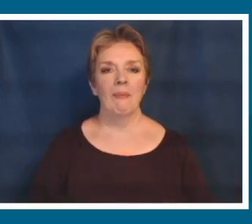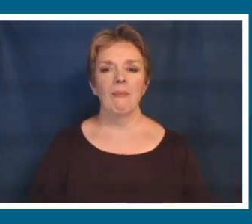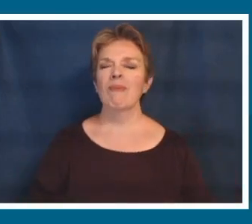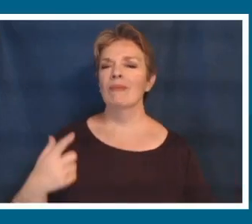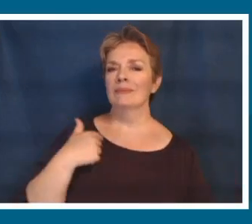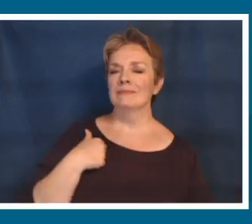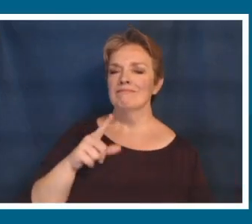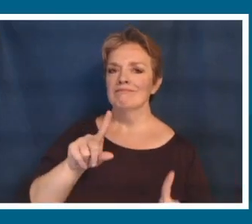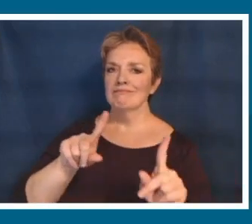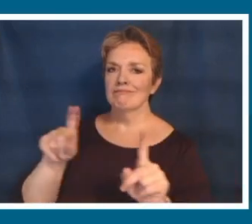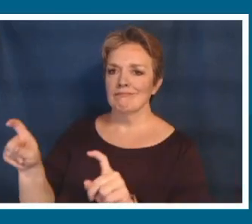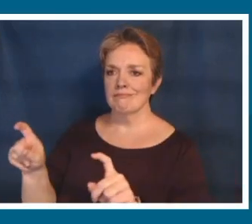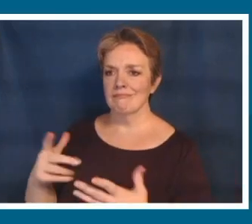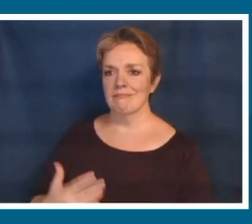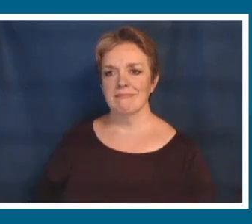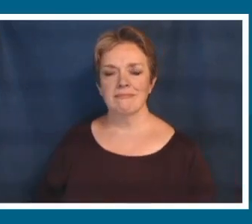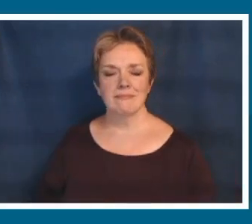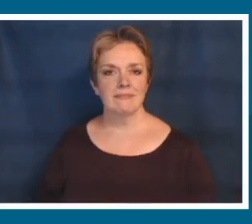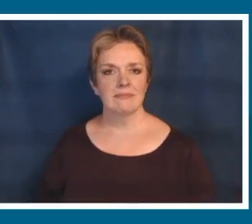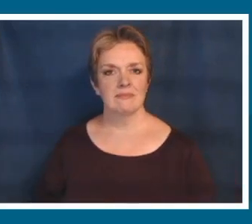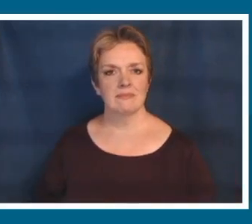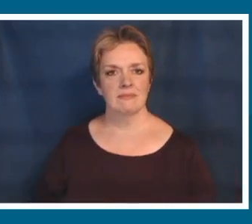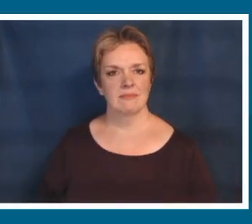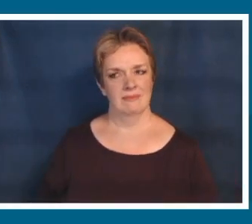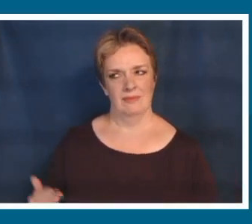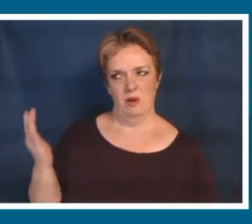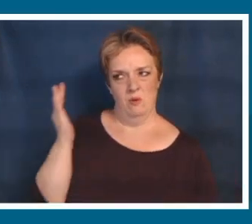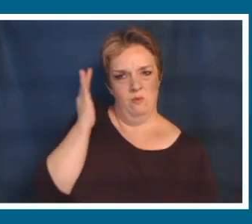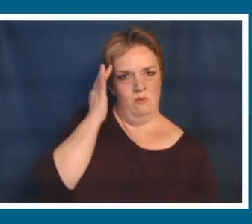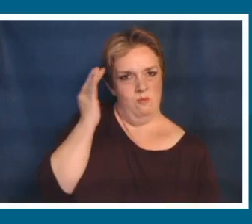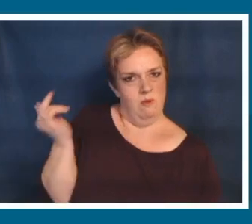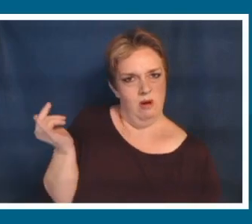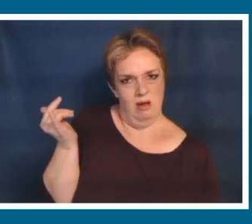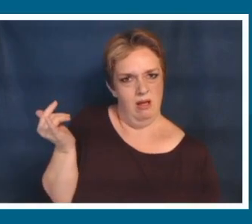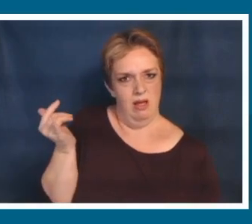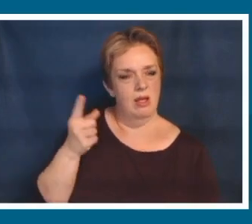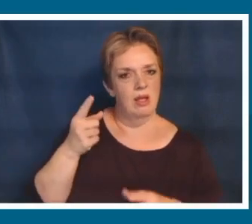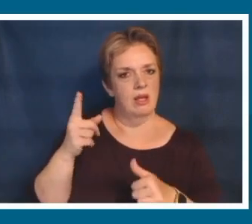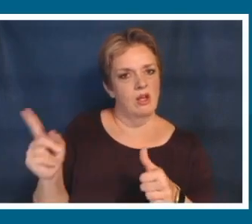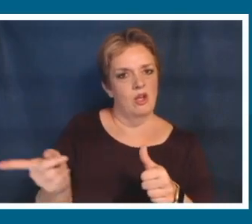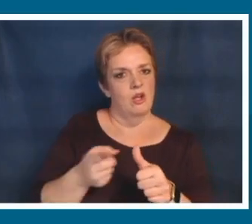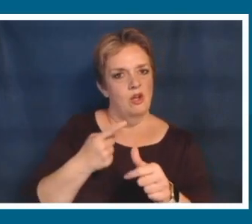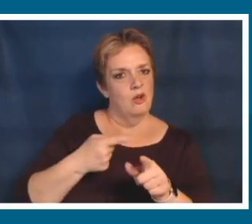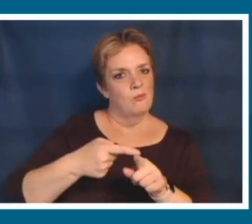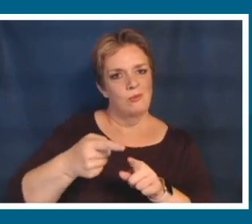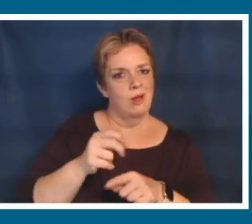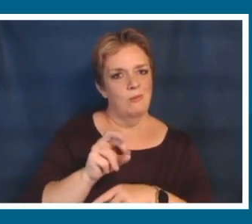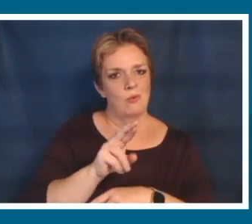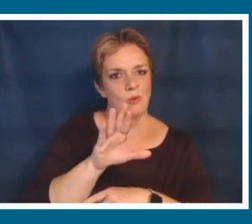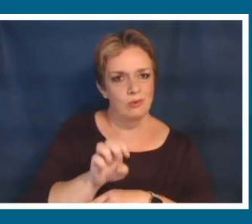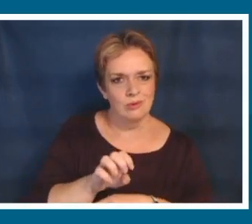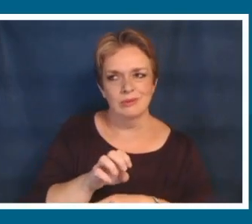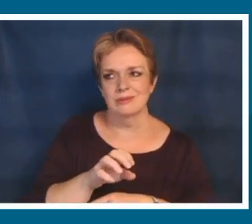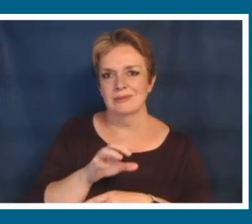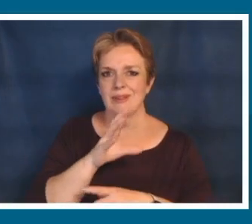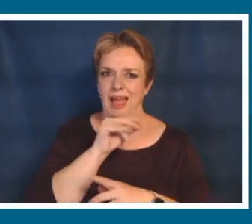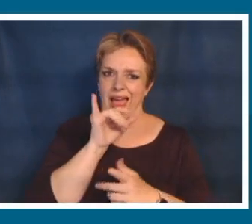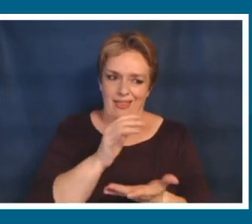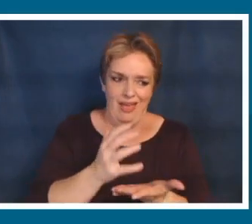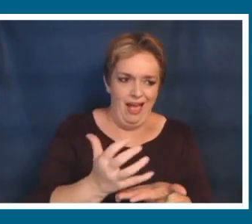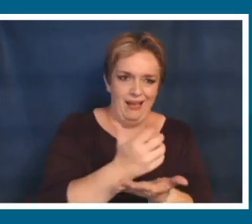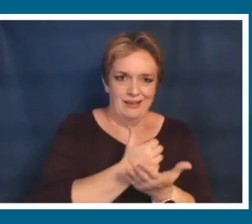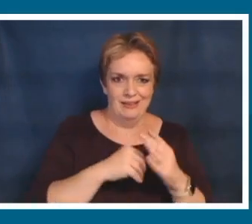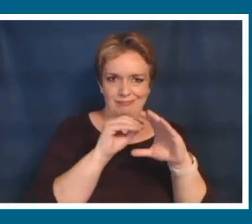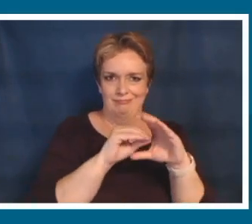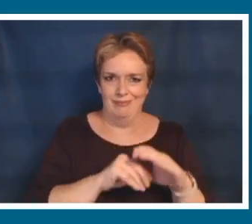primary sources and these primary source combinations important to the work that you're doing? It's kind of